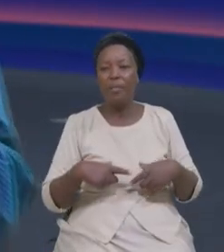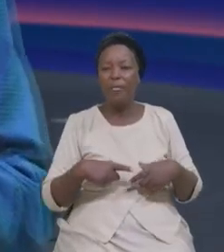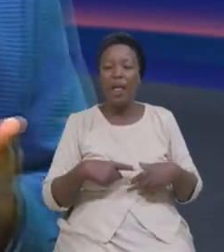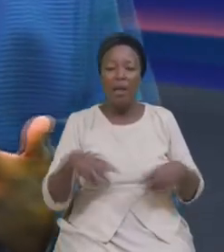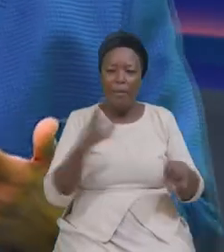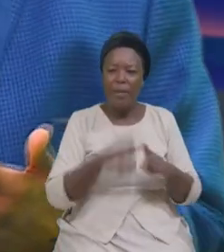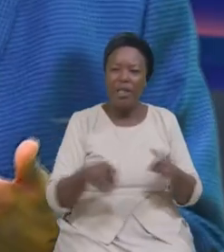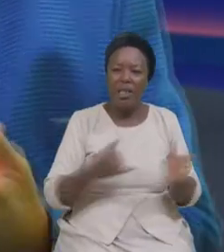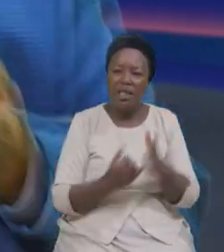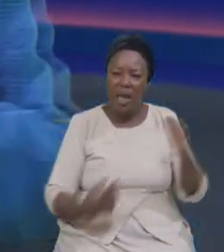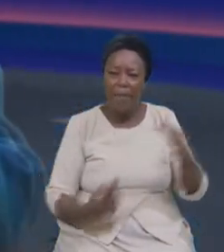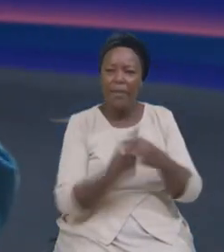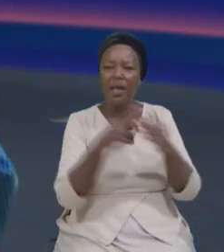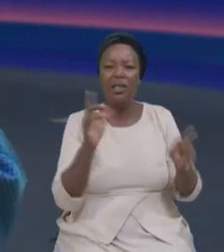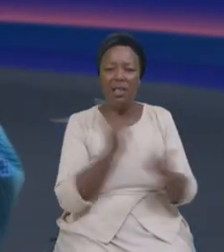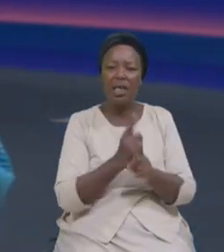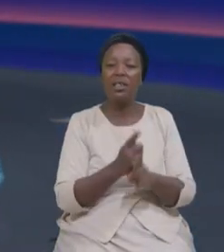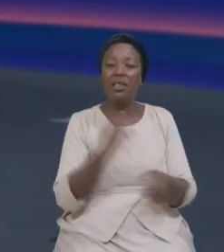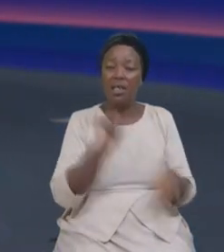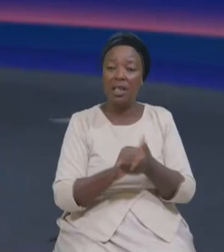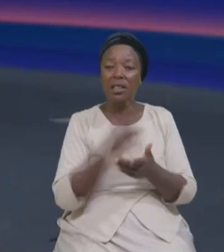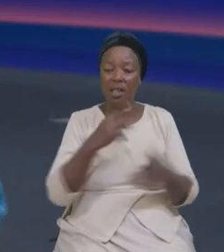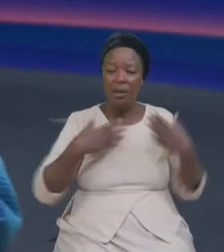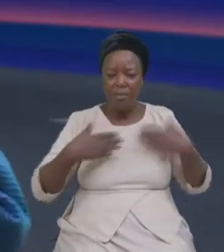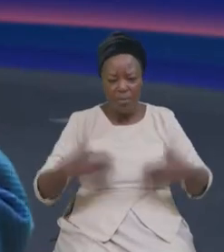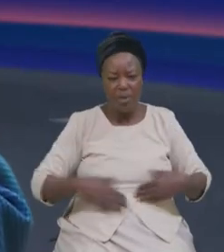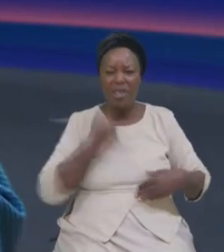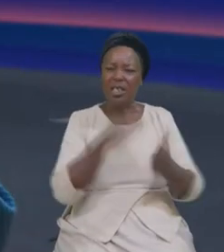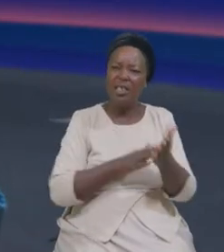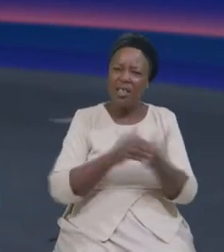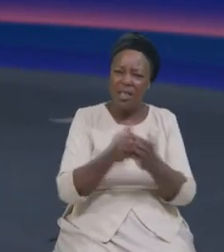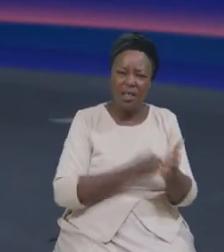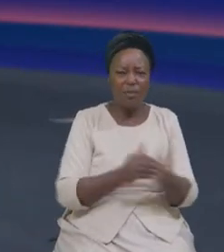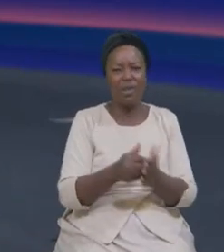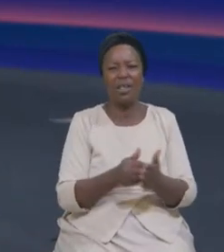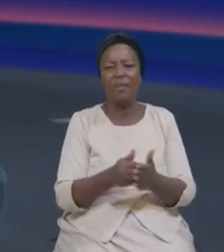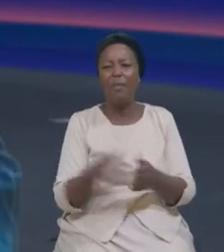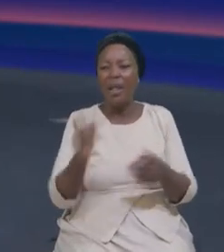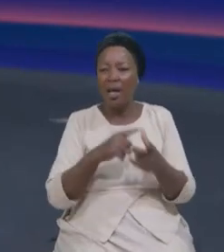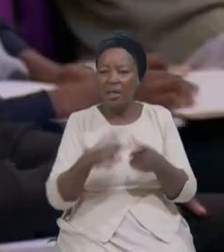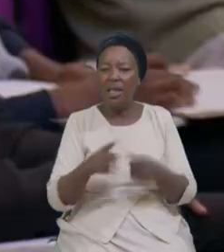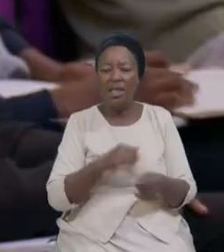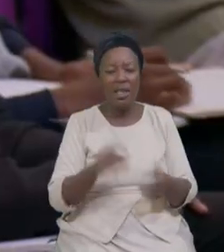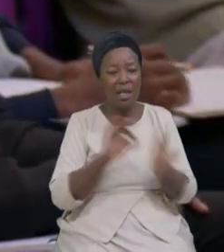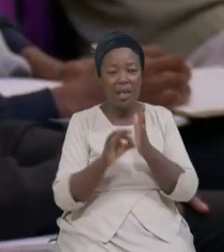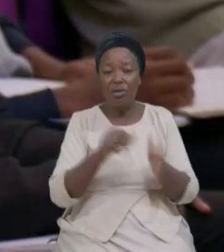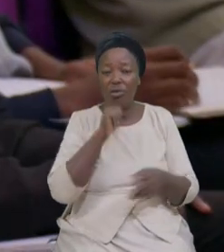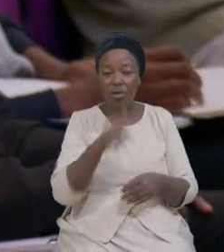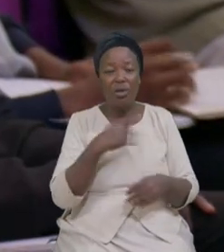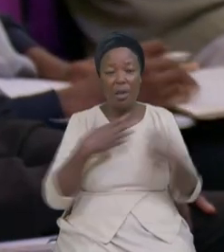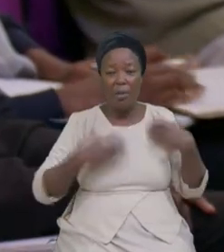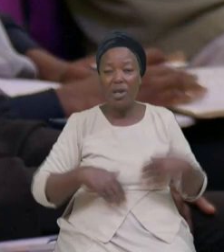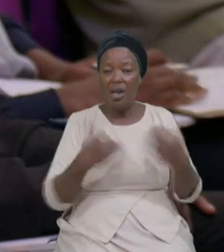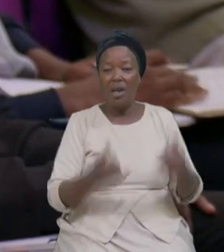it appeared his body, the vital part of his body, now dead, when he